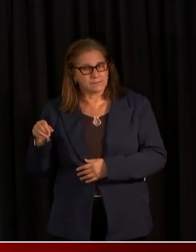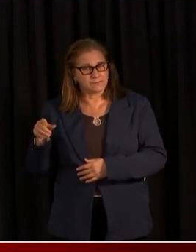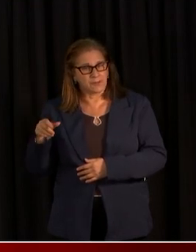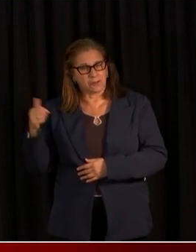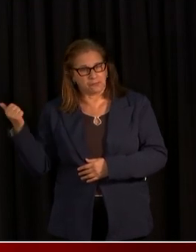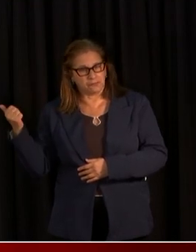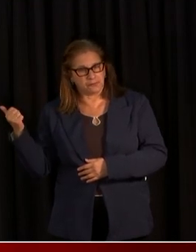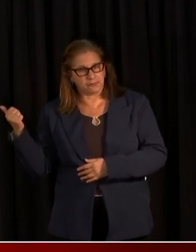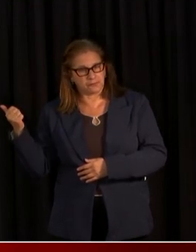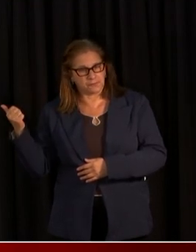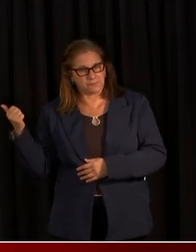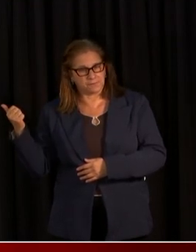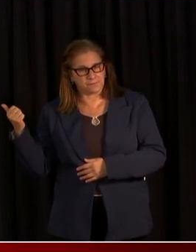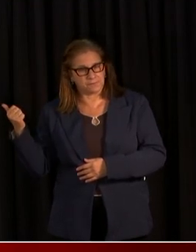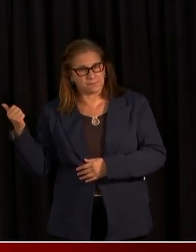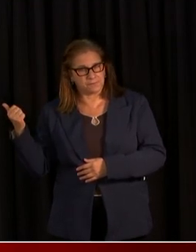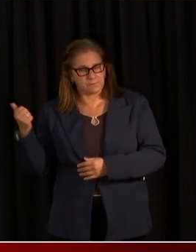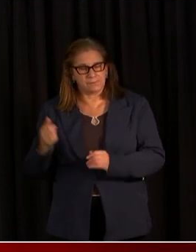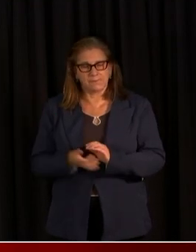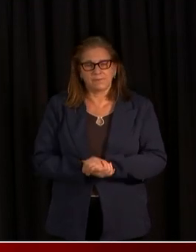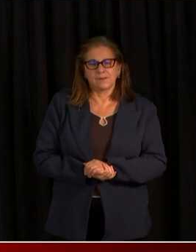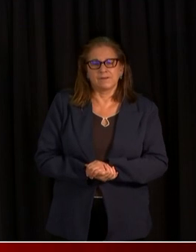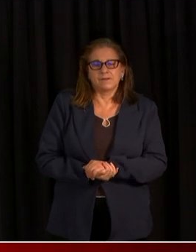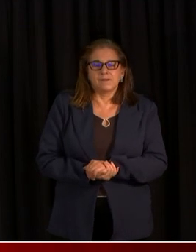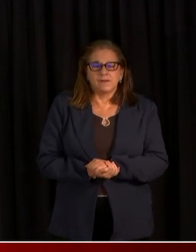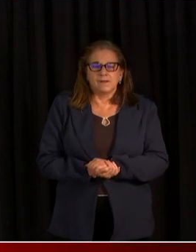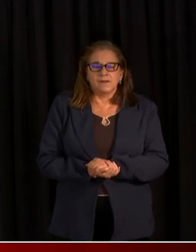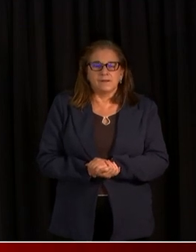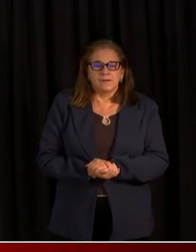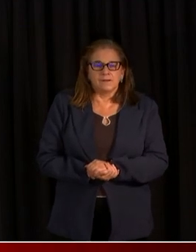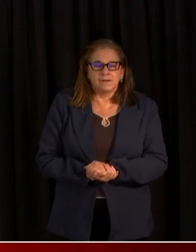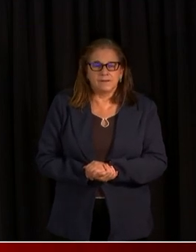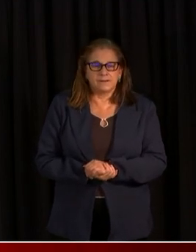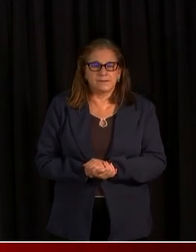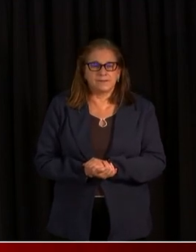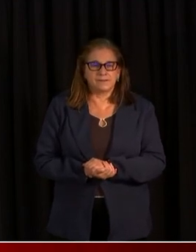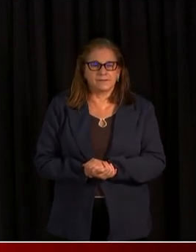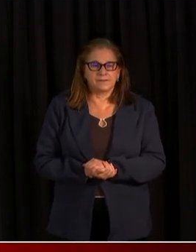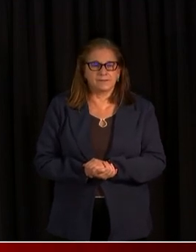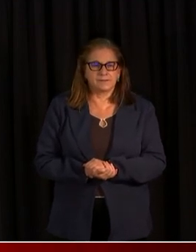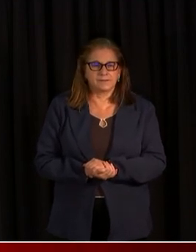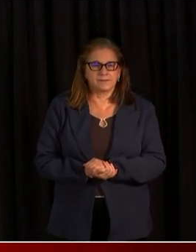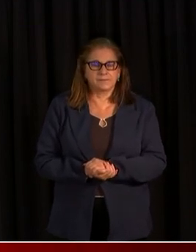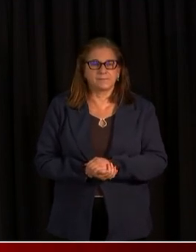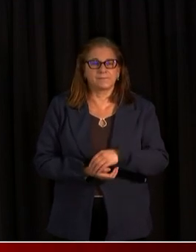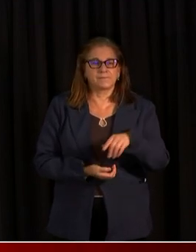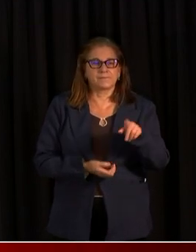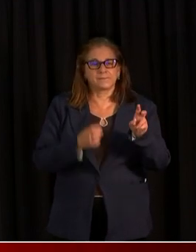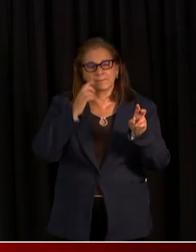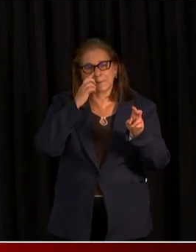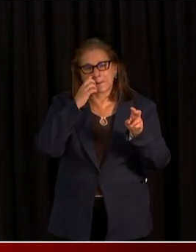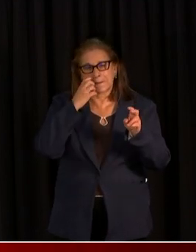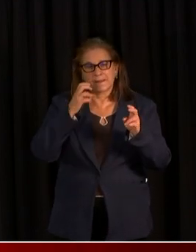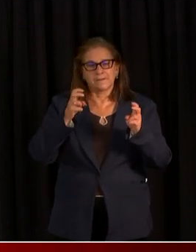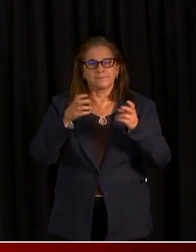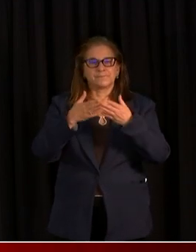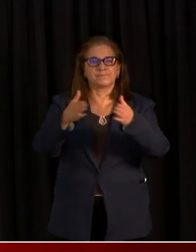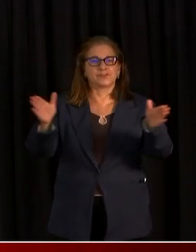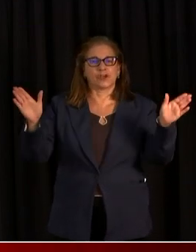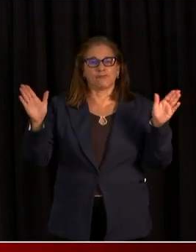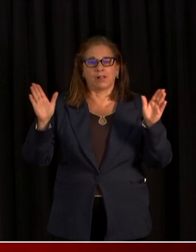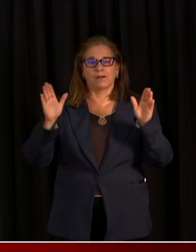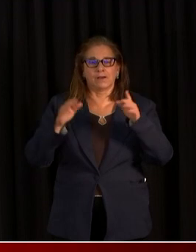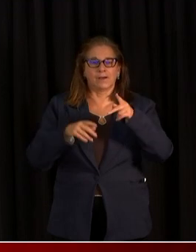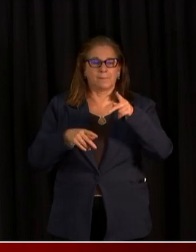the test positivity rate in individuals under 40 is 3.4% compared to individuals 40 and